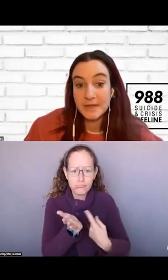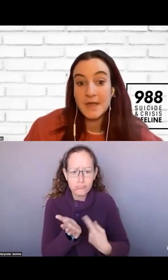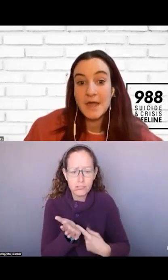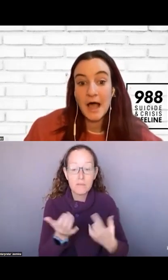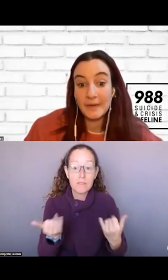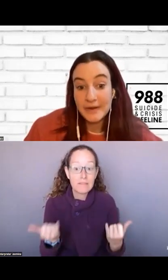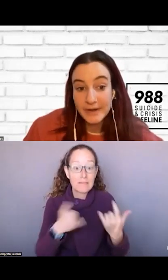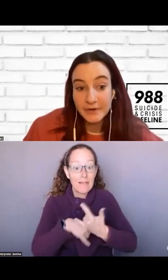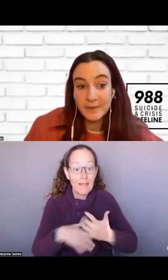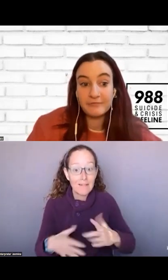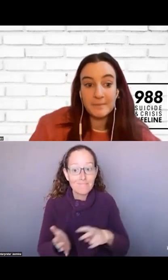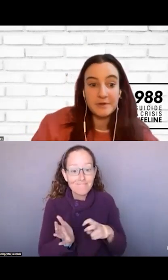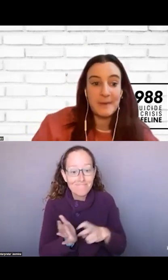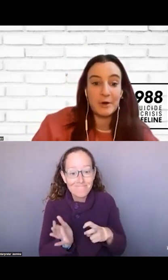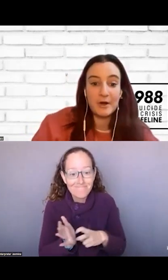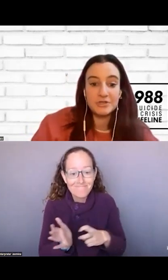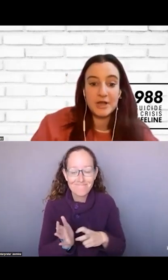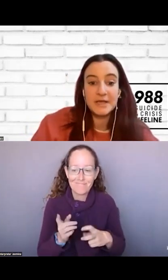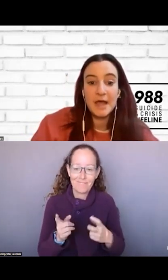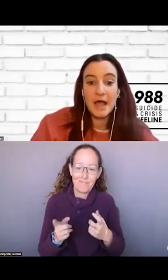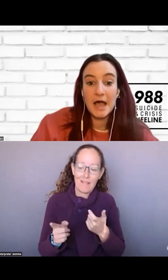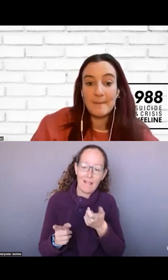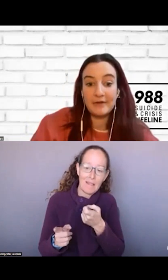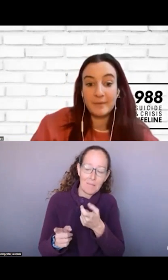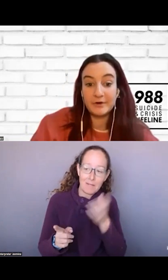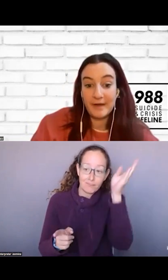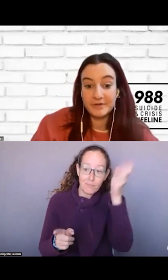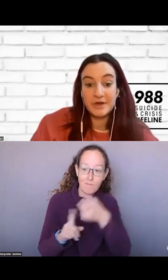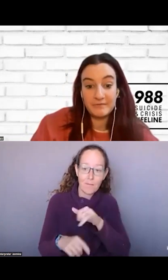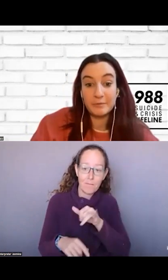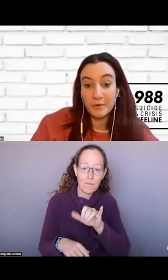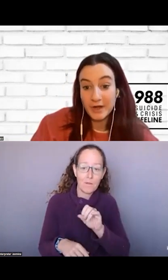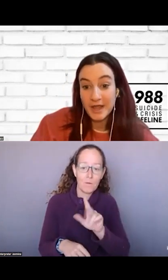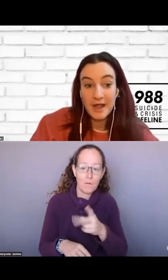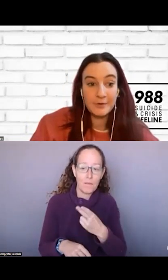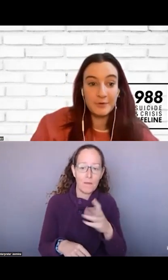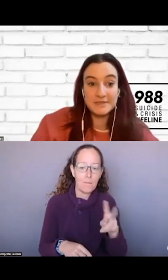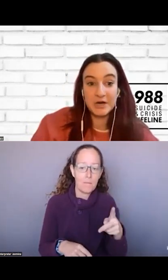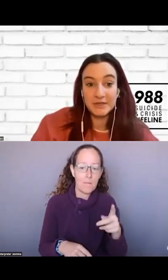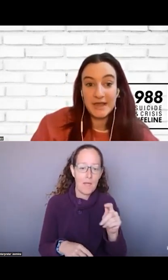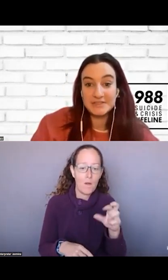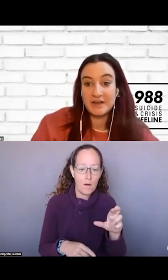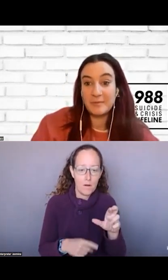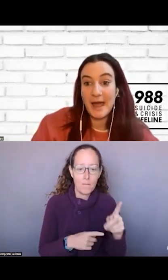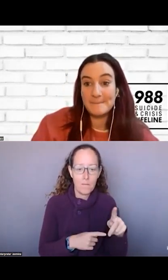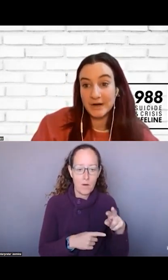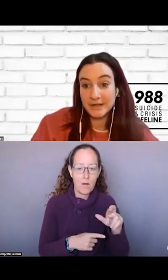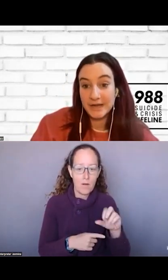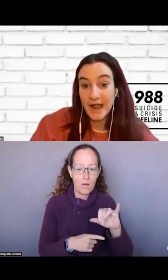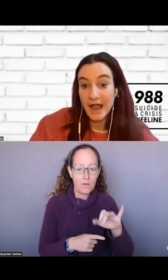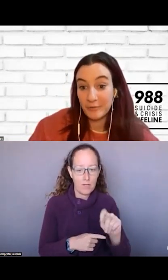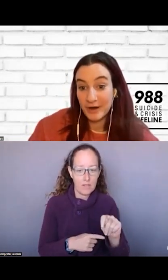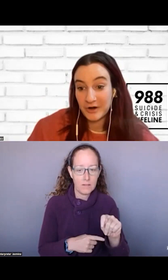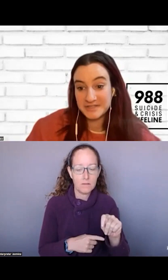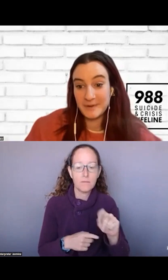will be hearing a little bit from the Youth Power Project and from their founder, Saanvi Arora, who is currently a sophomore at